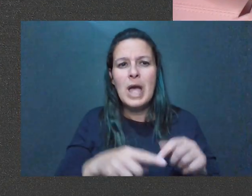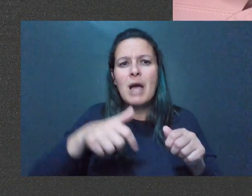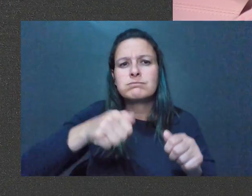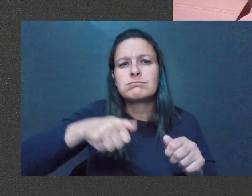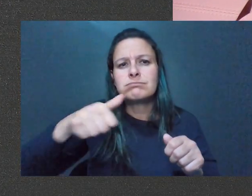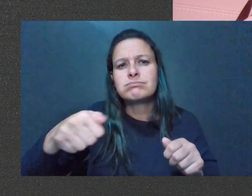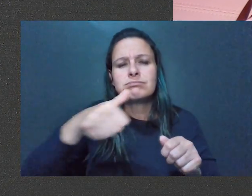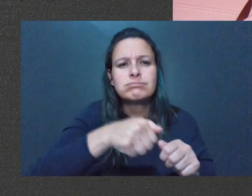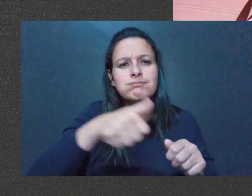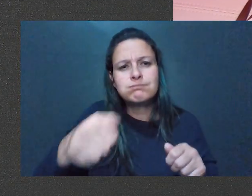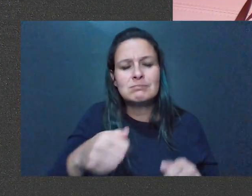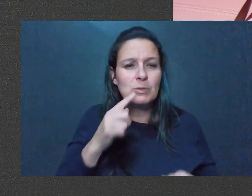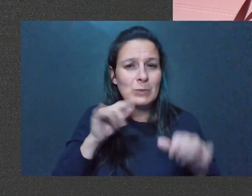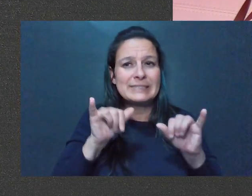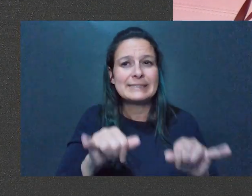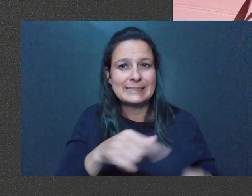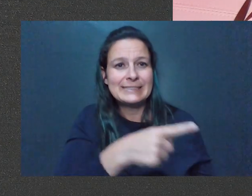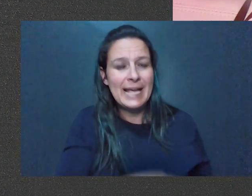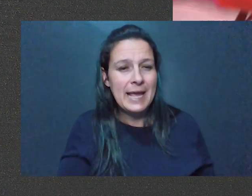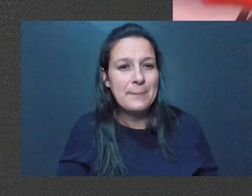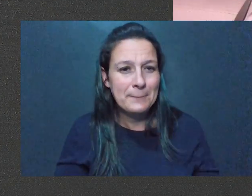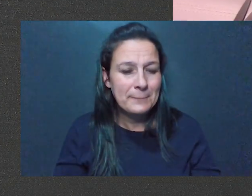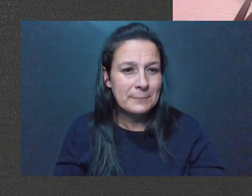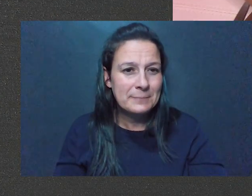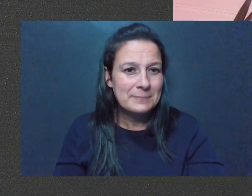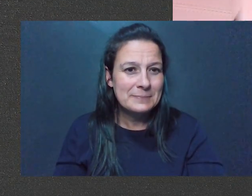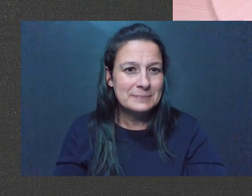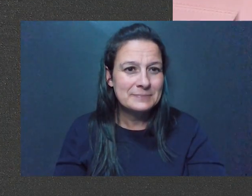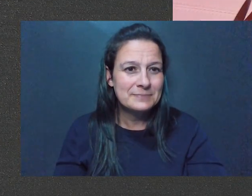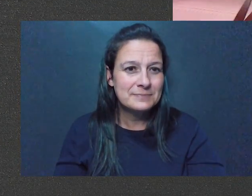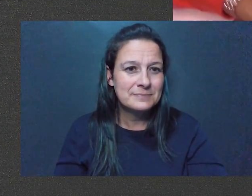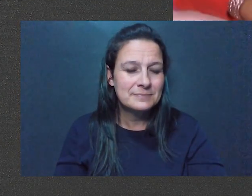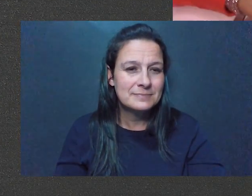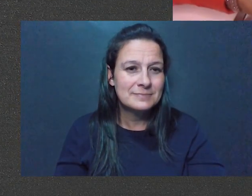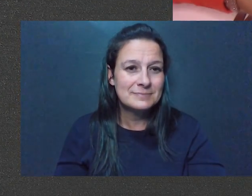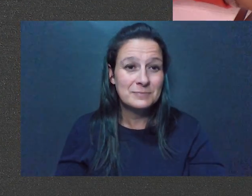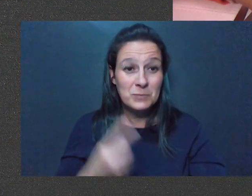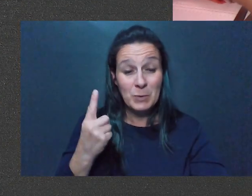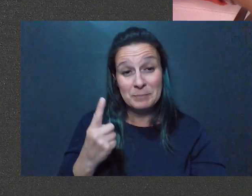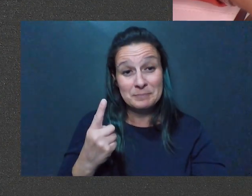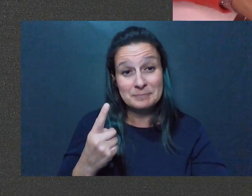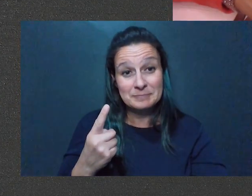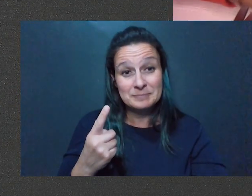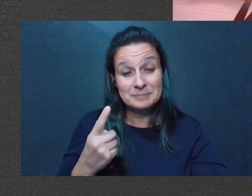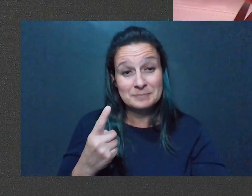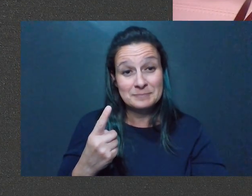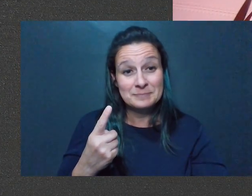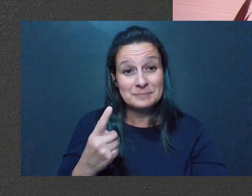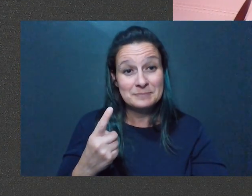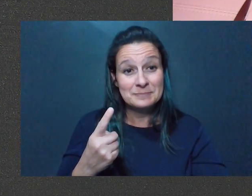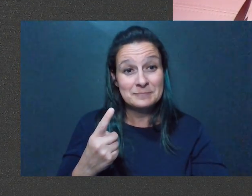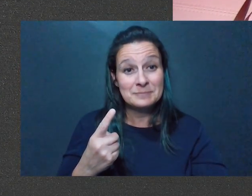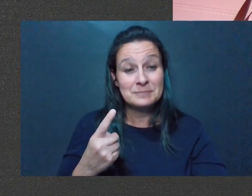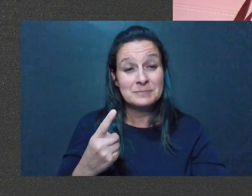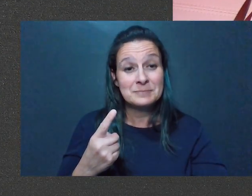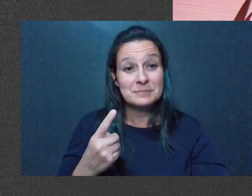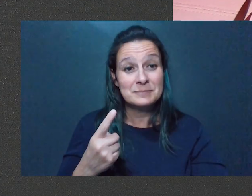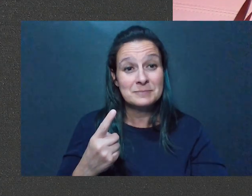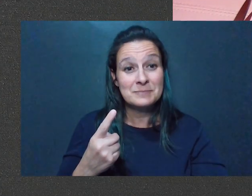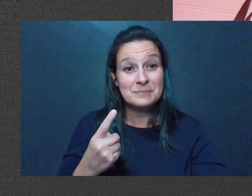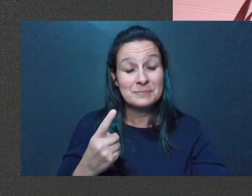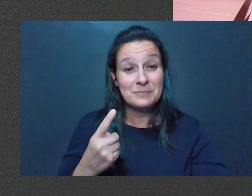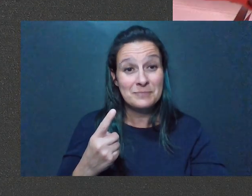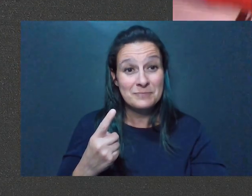yarn with the stapler to the pig. 1, And we'll do one on this side